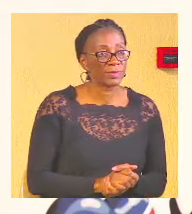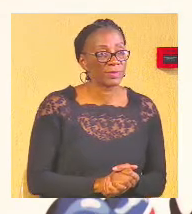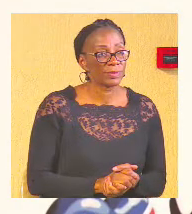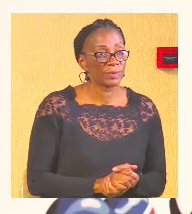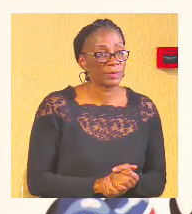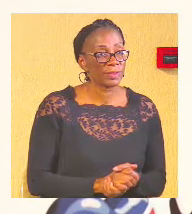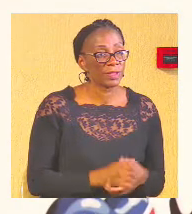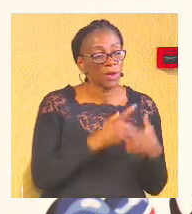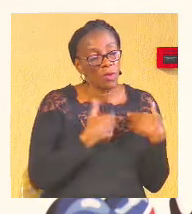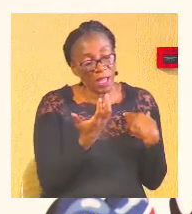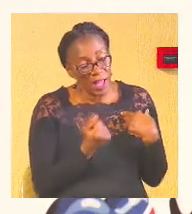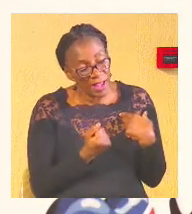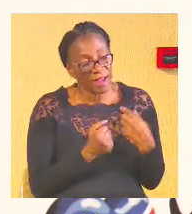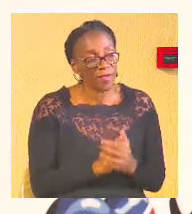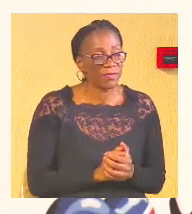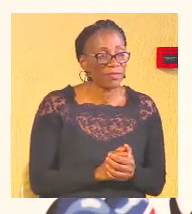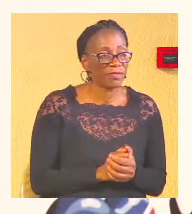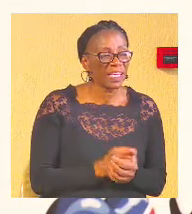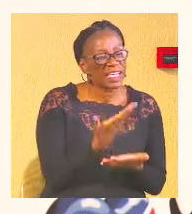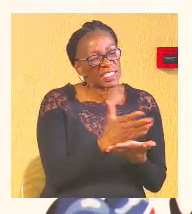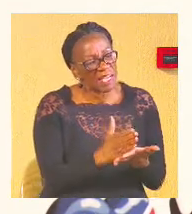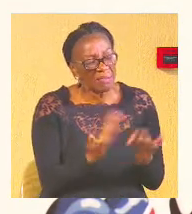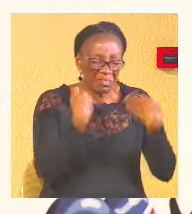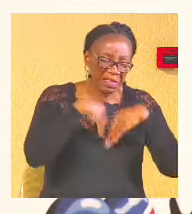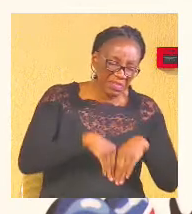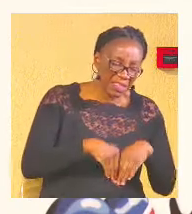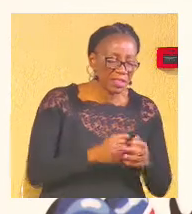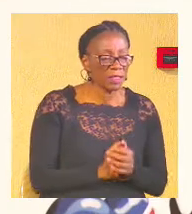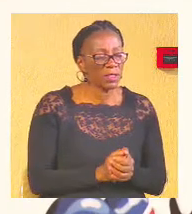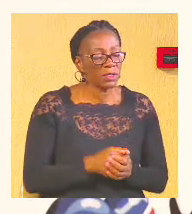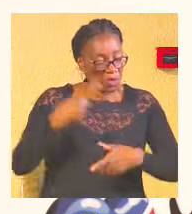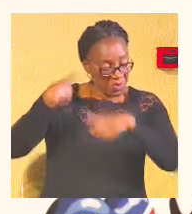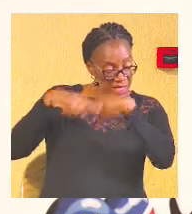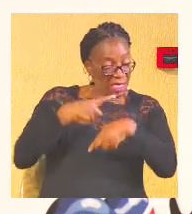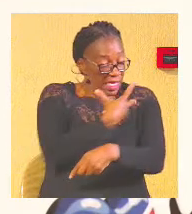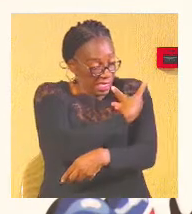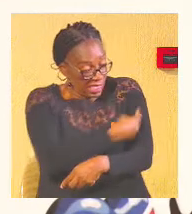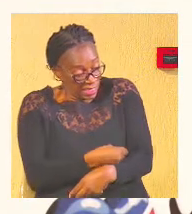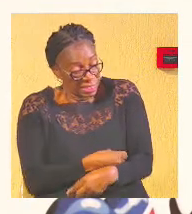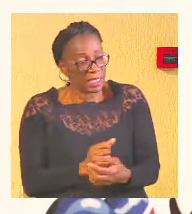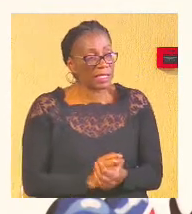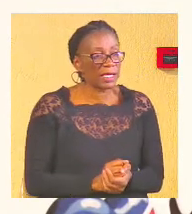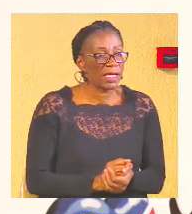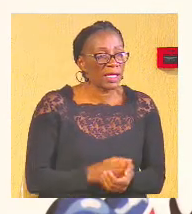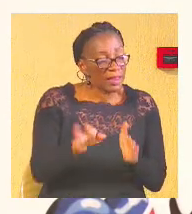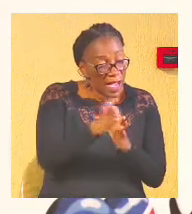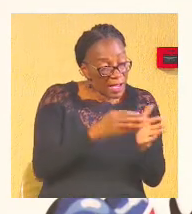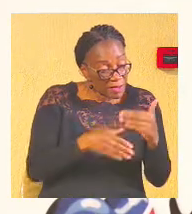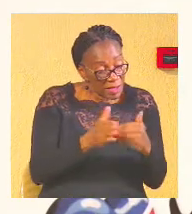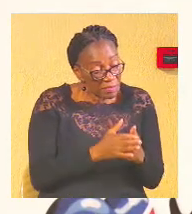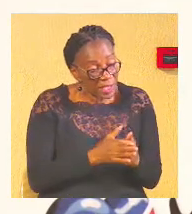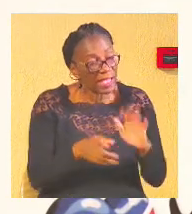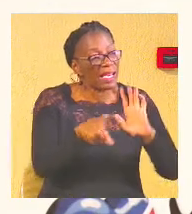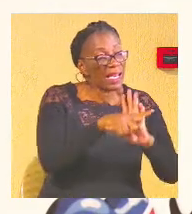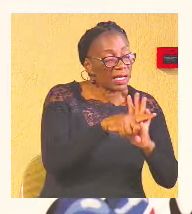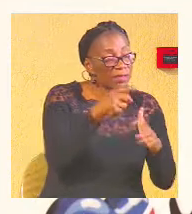keeps returning negative. But this is a retesting of the already known positive cases. So they are not new cases. So